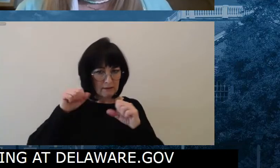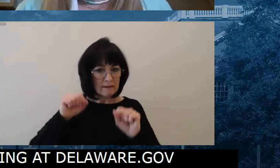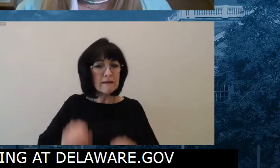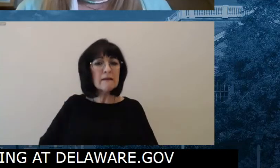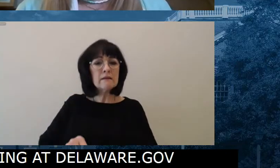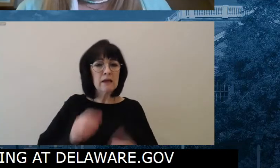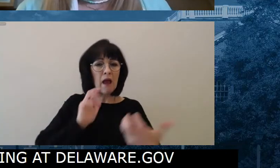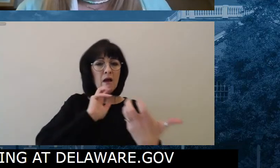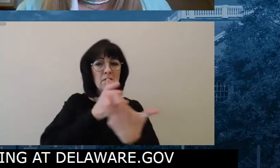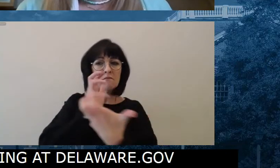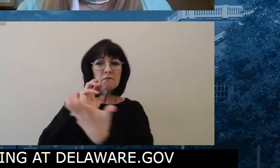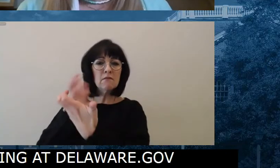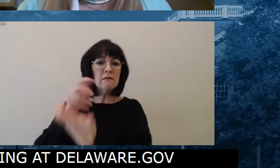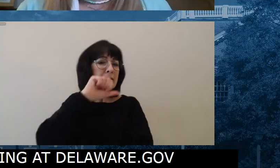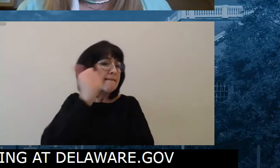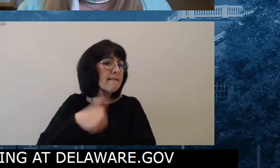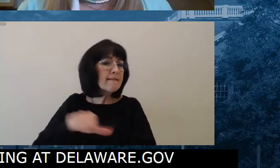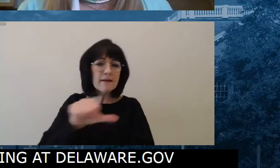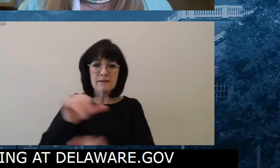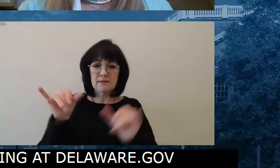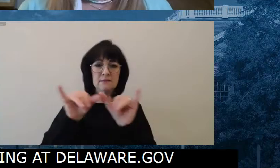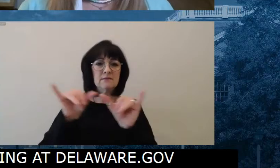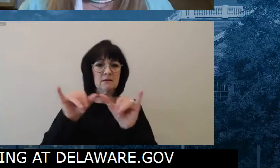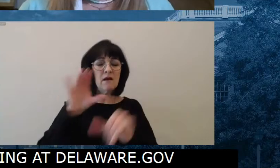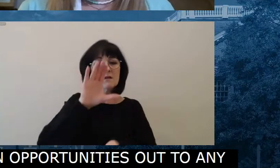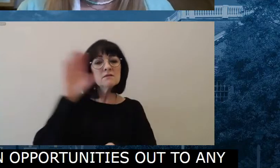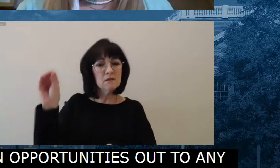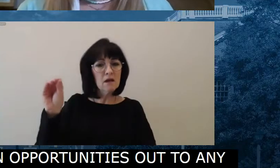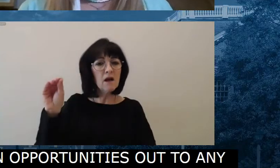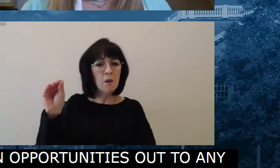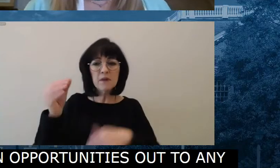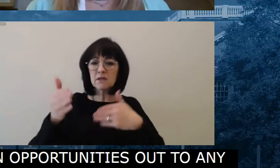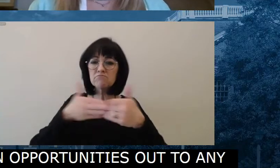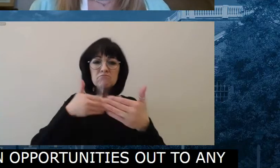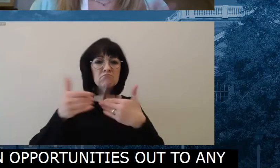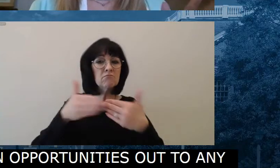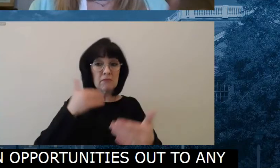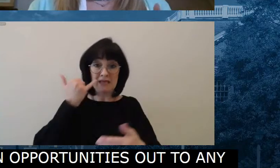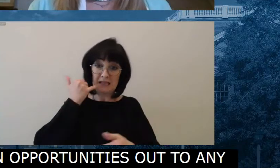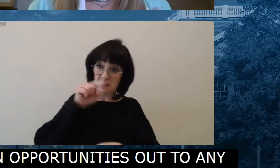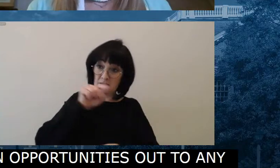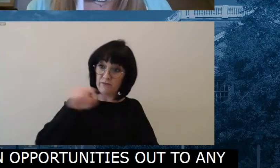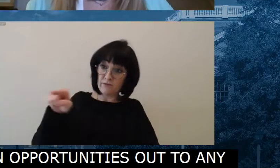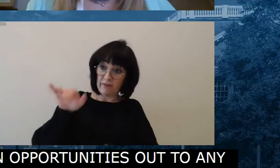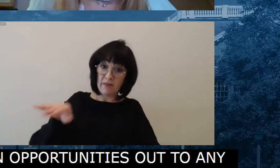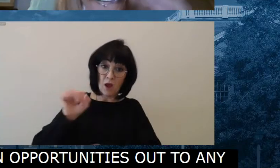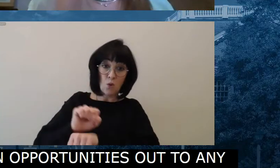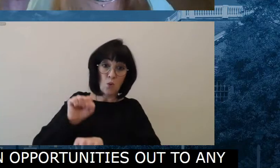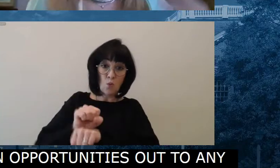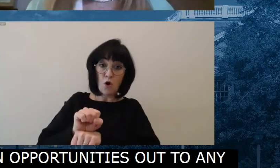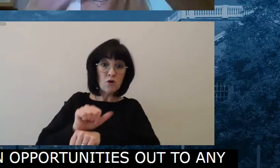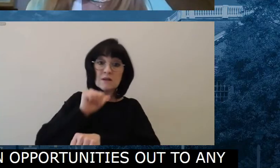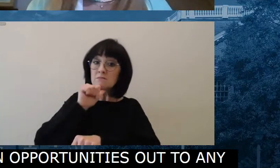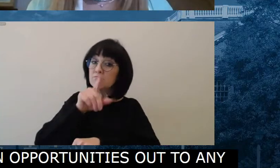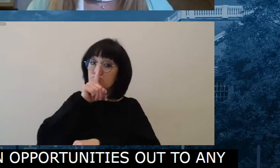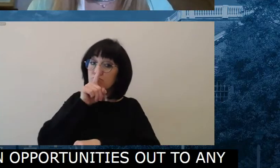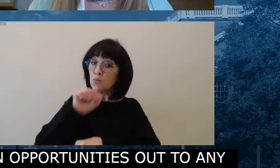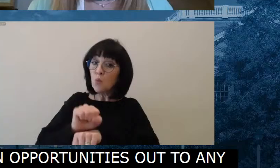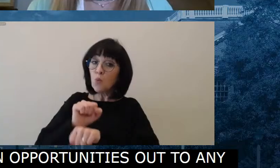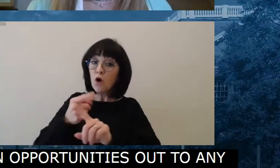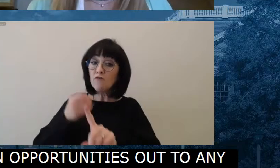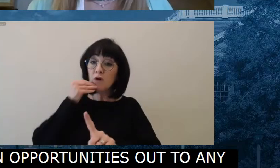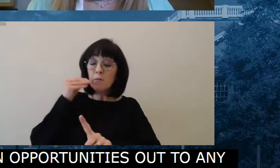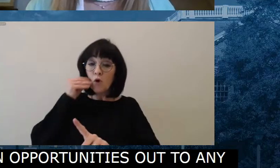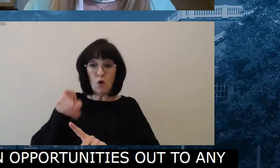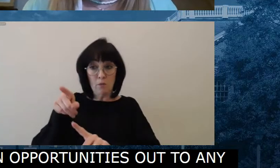that has essential employees. So that still right now is the best